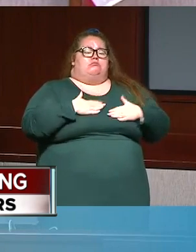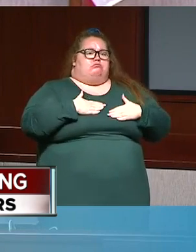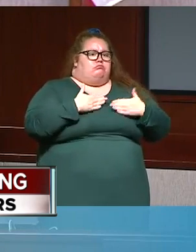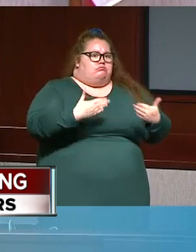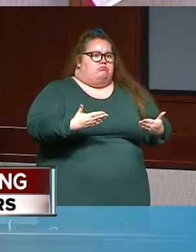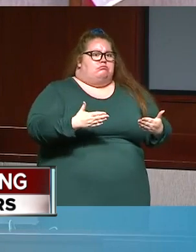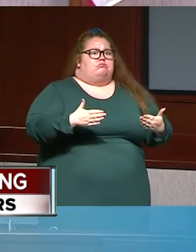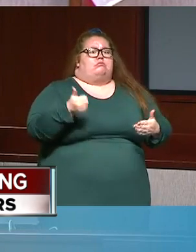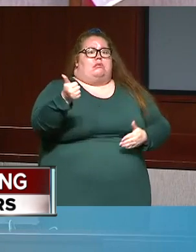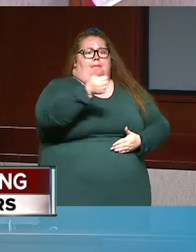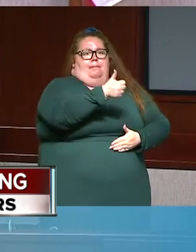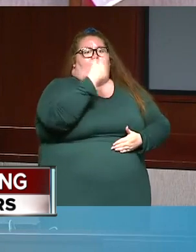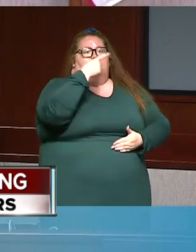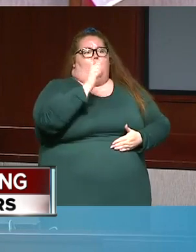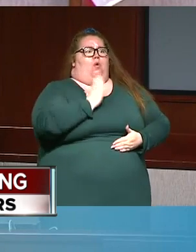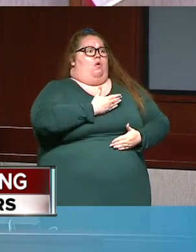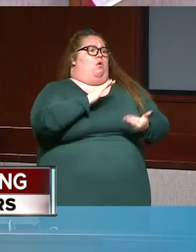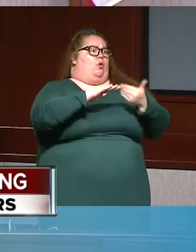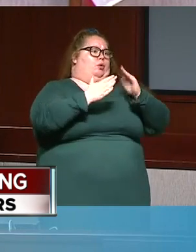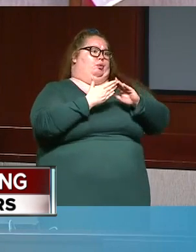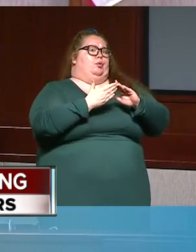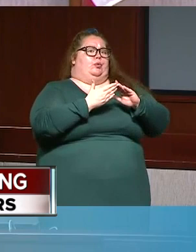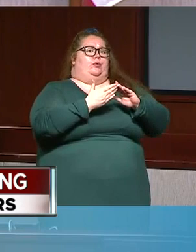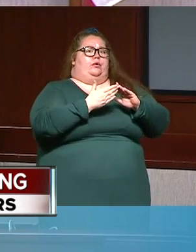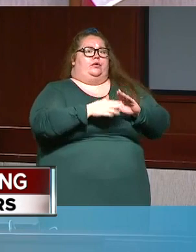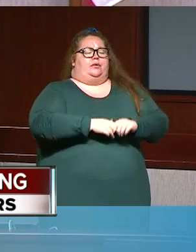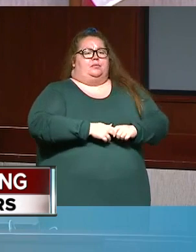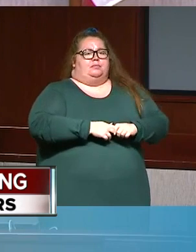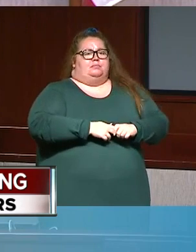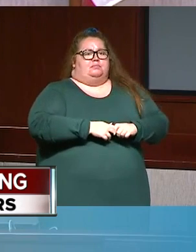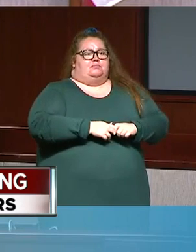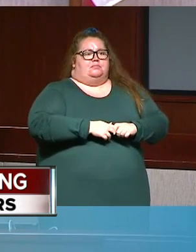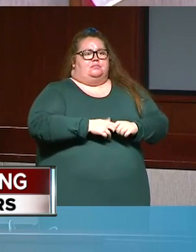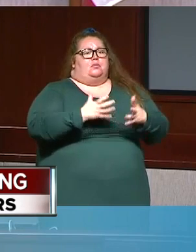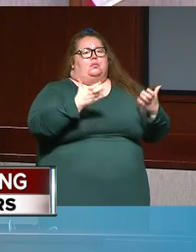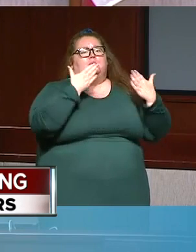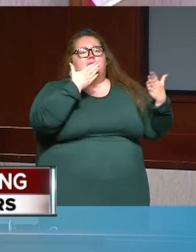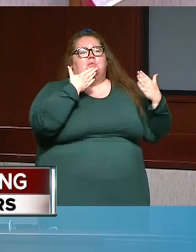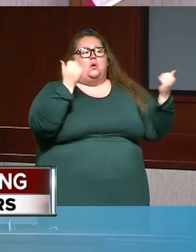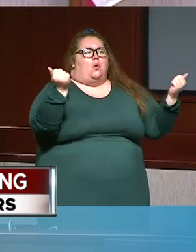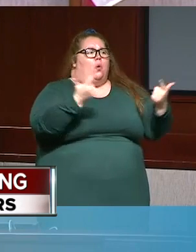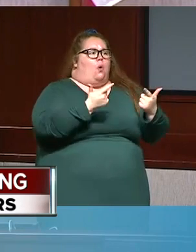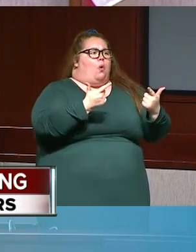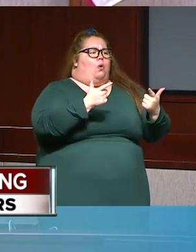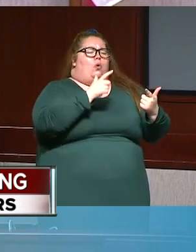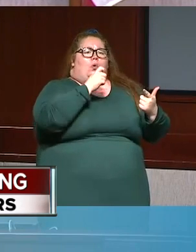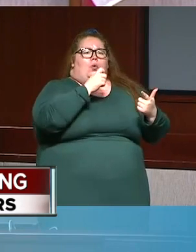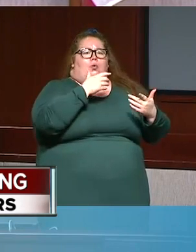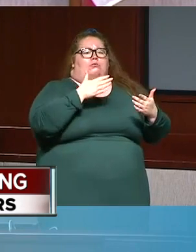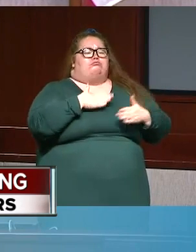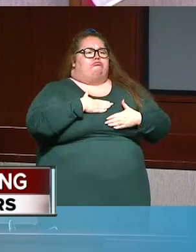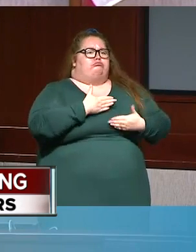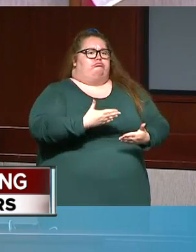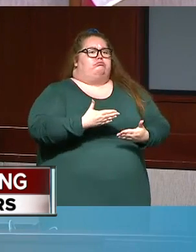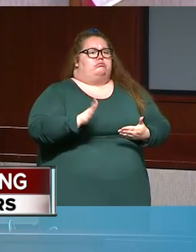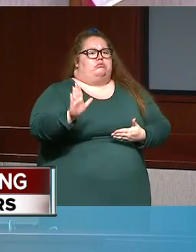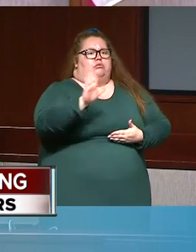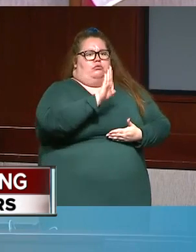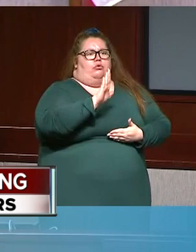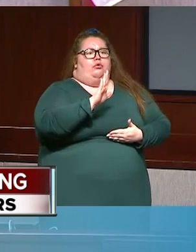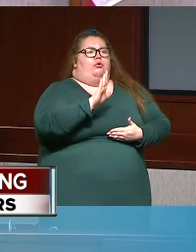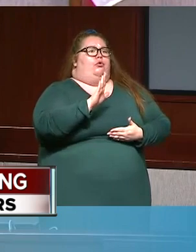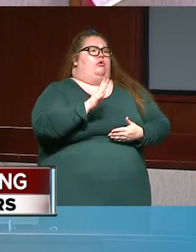one part of our healthcare system in our county, let me thank all those who are out there giving what they can to